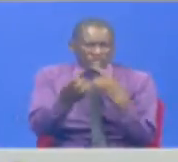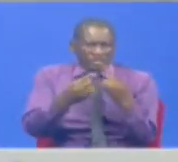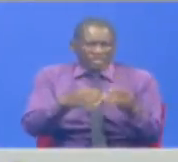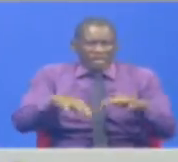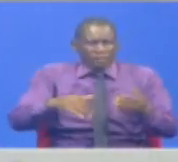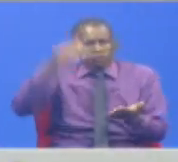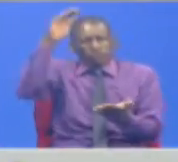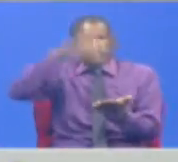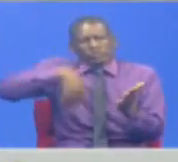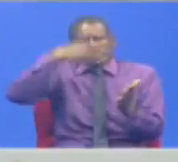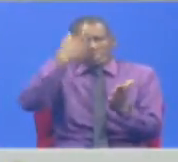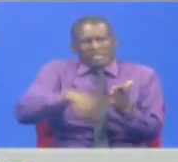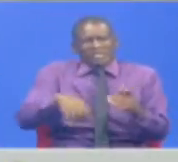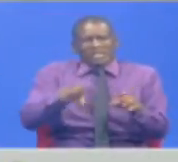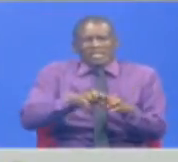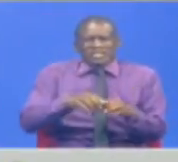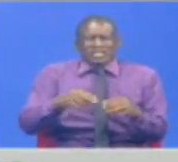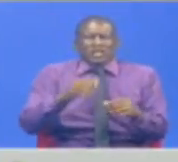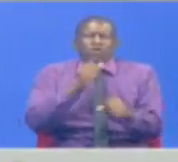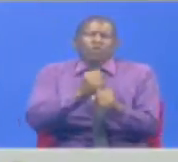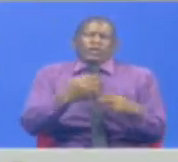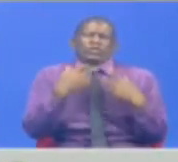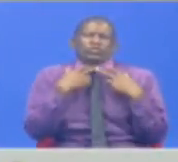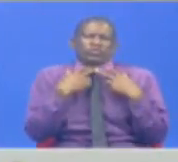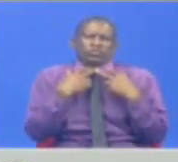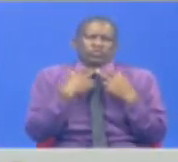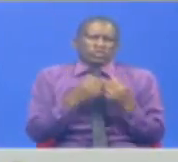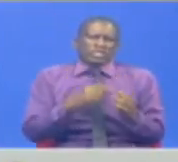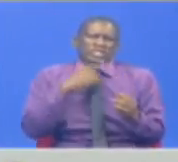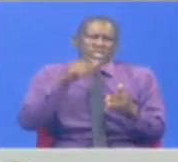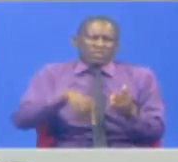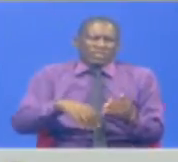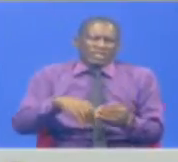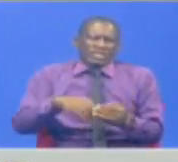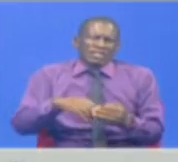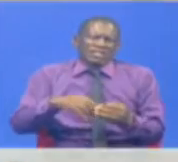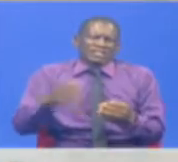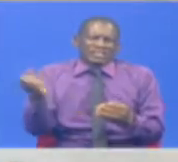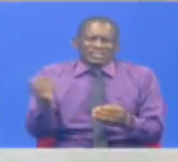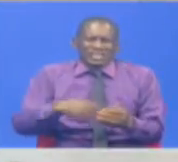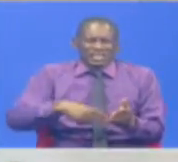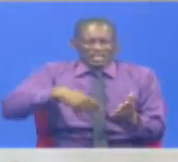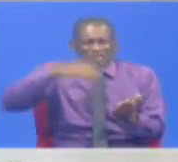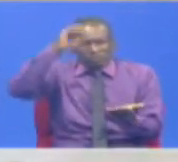Food and Allied Workers challenged the nature of salary reductions effected in April.